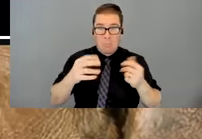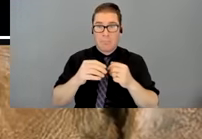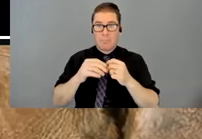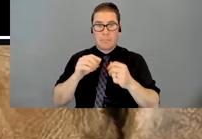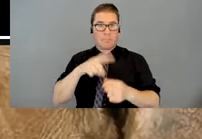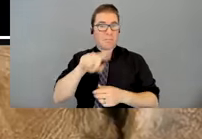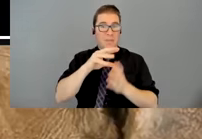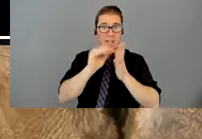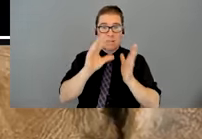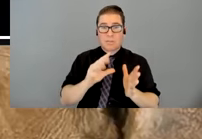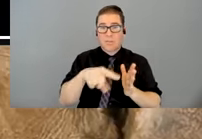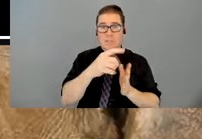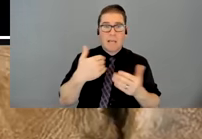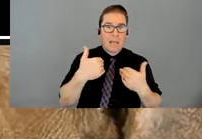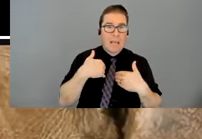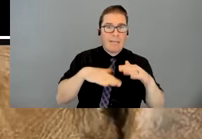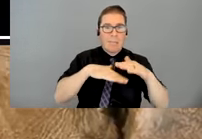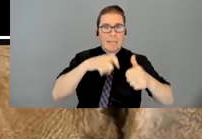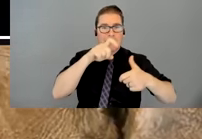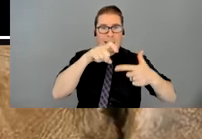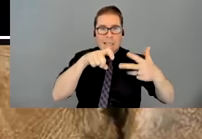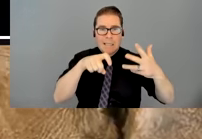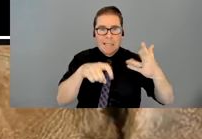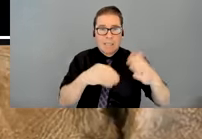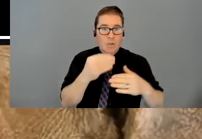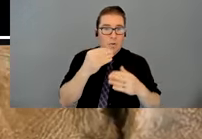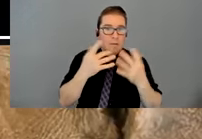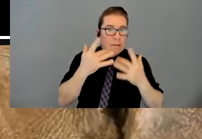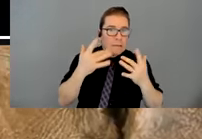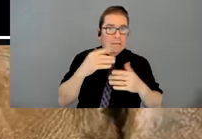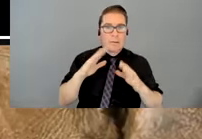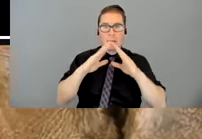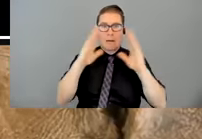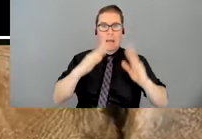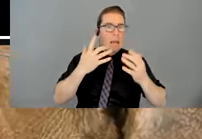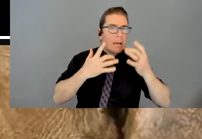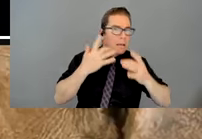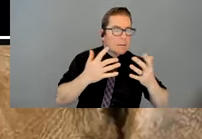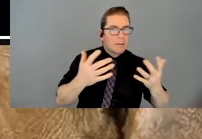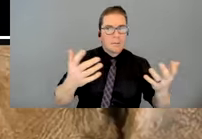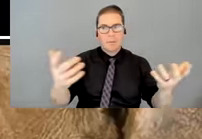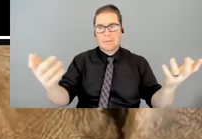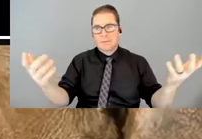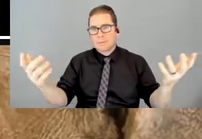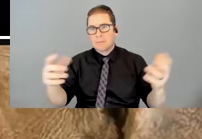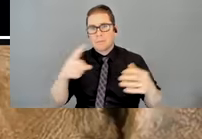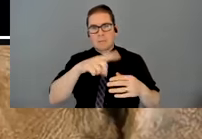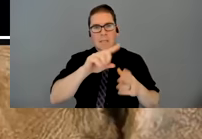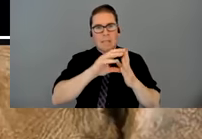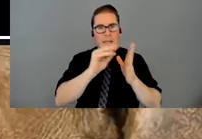all of those like basic needs. So food insecurity, housing insecurity, those students that need